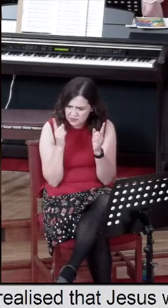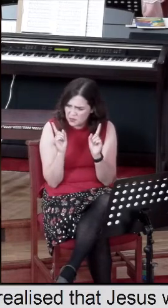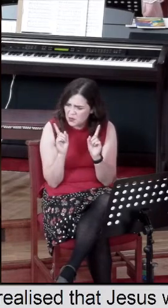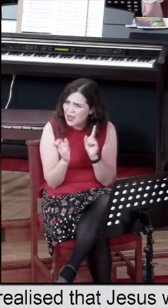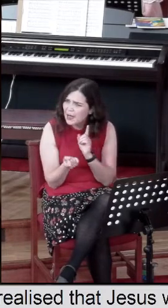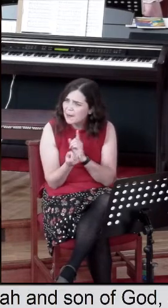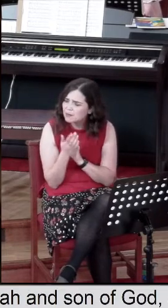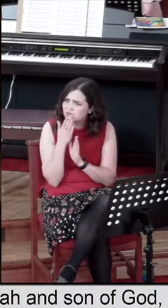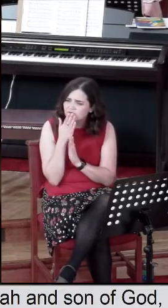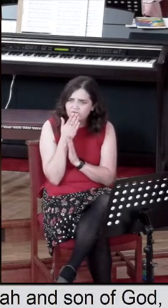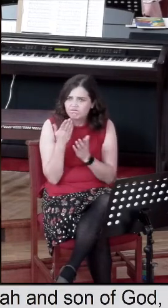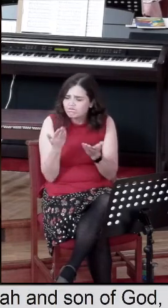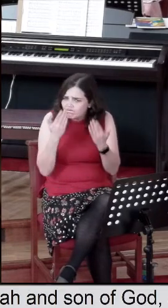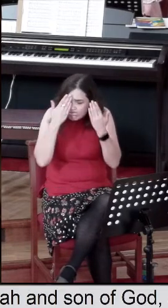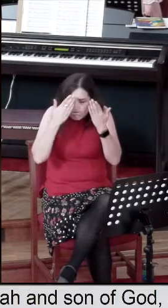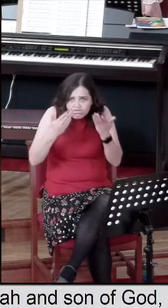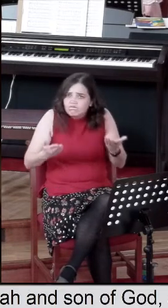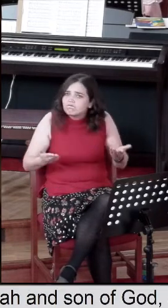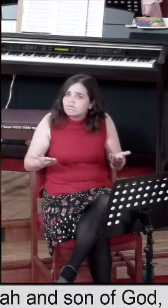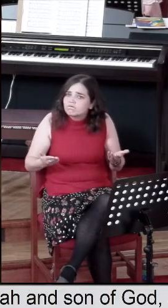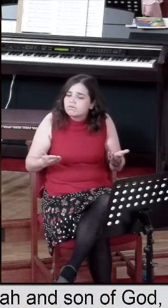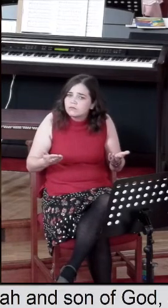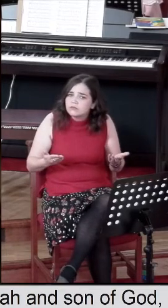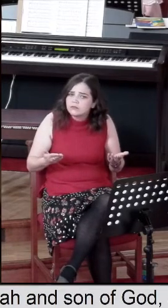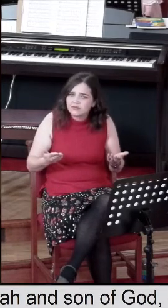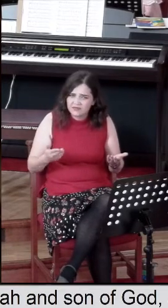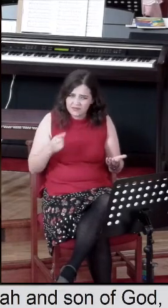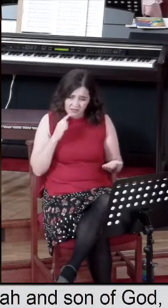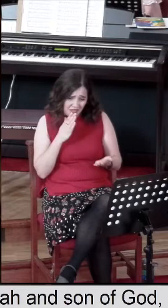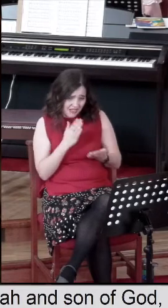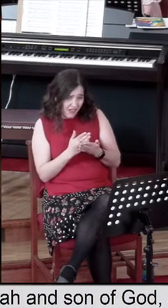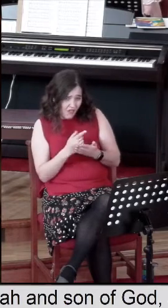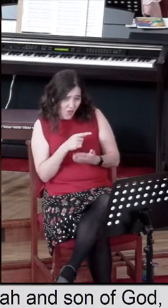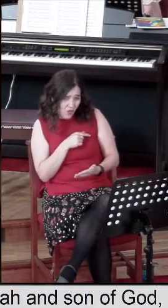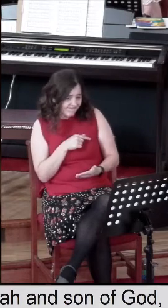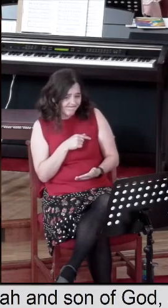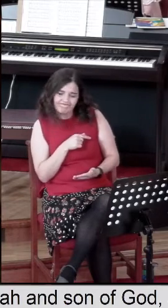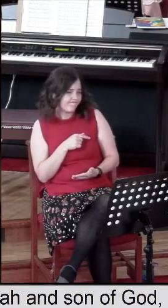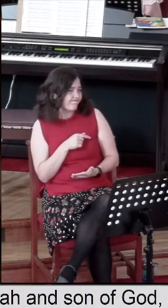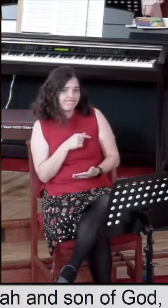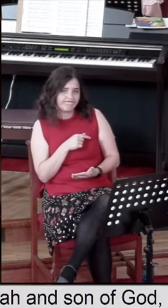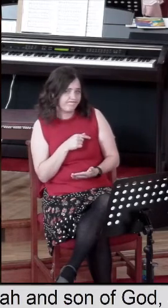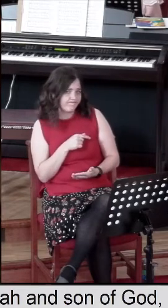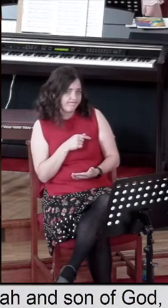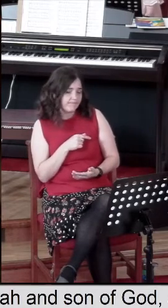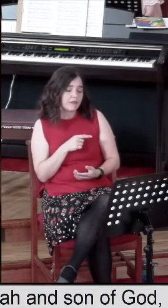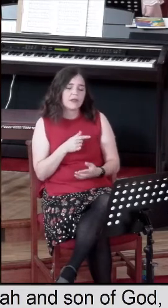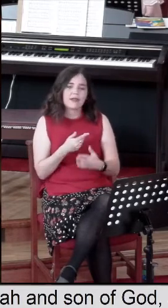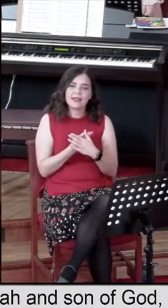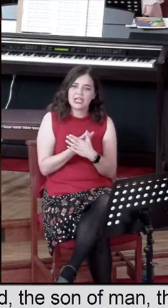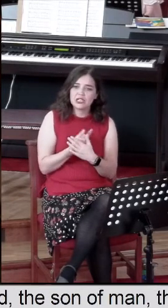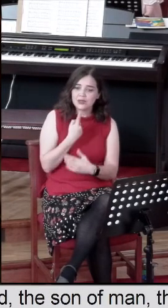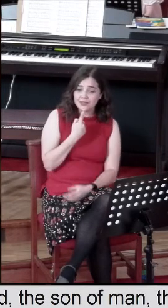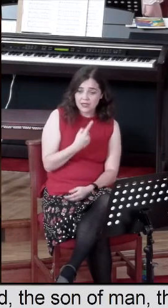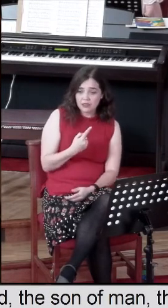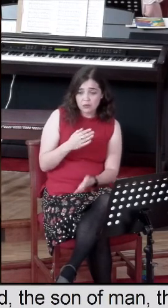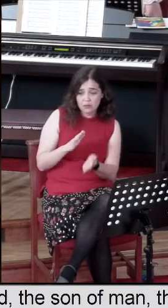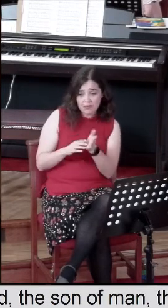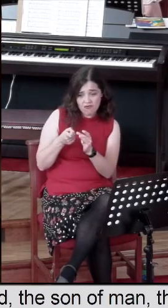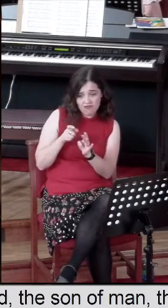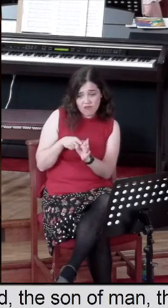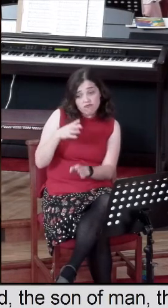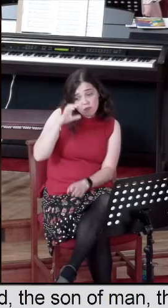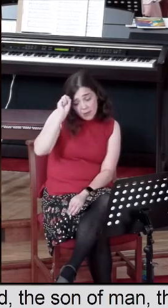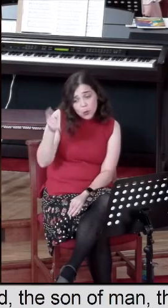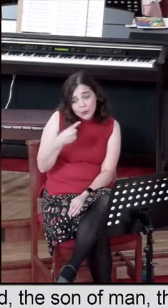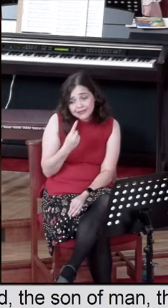going on. And they didn't, to be honest, really believe it. And the angels, they said to Mary, remember what